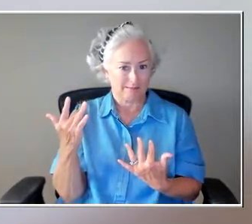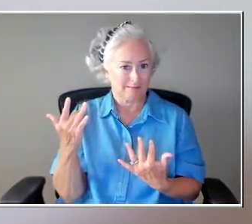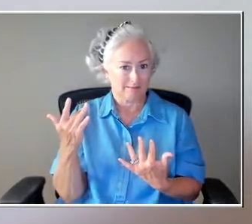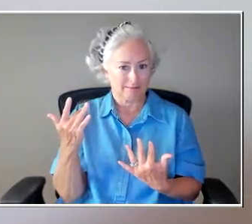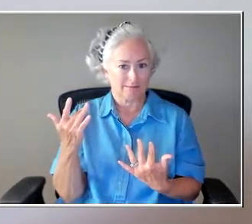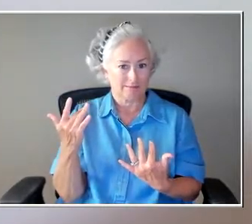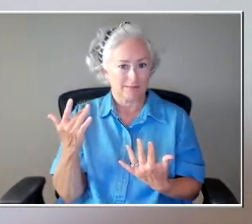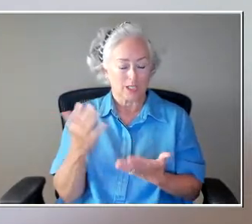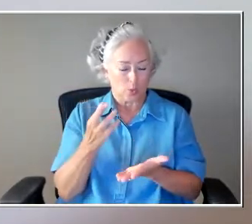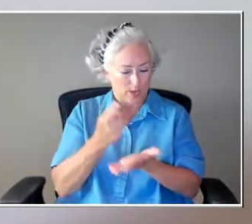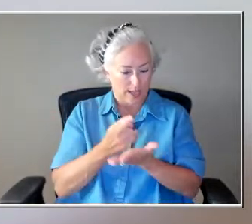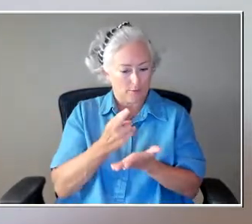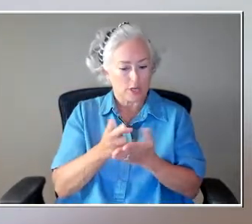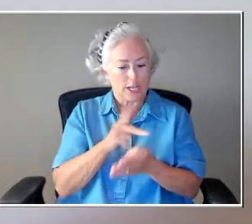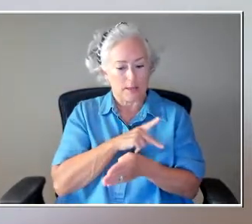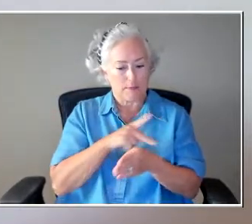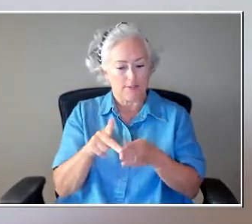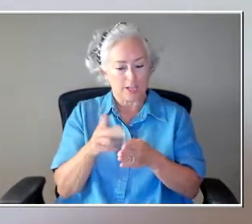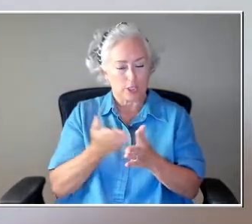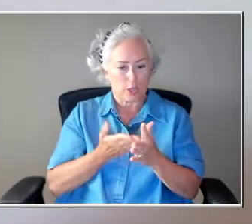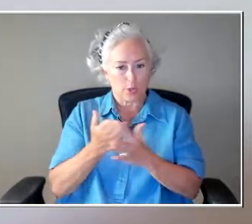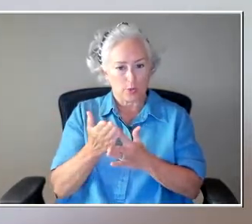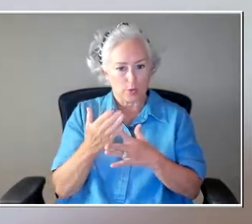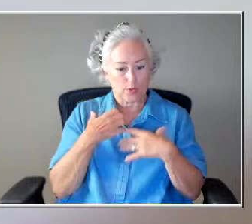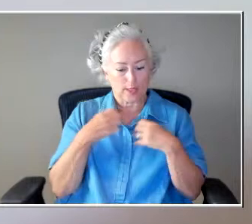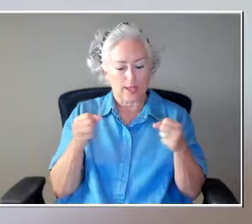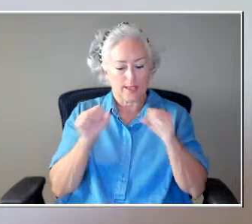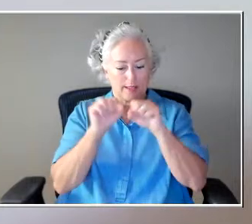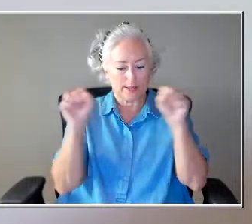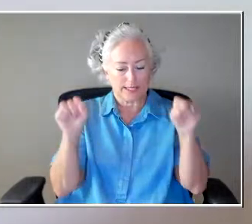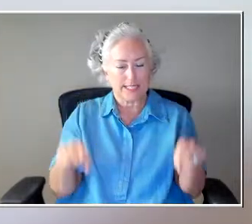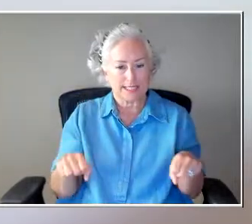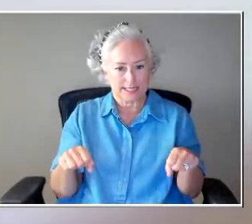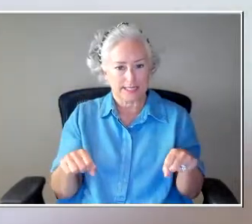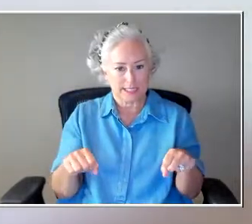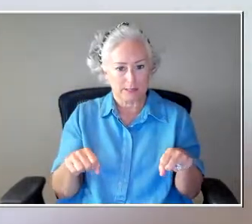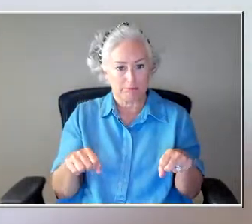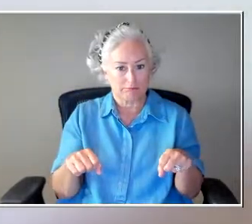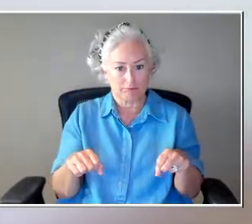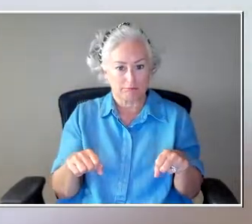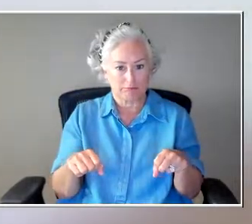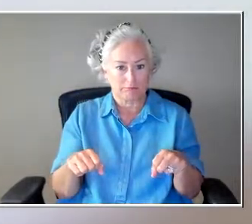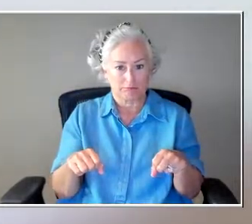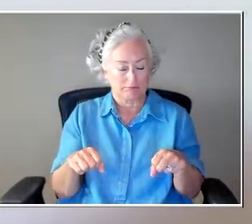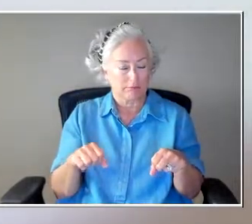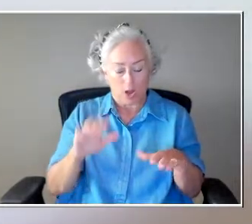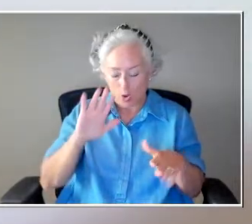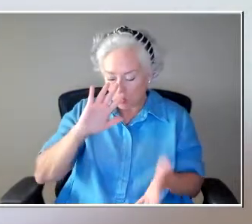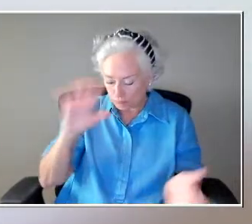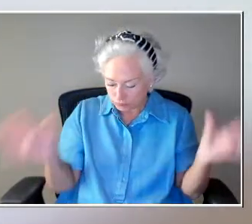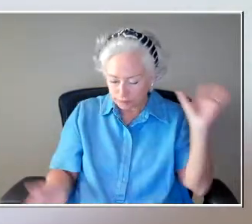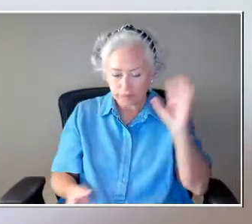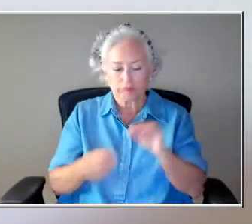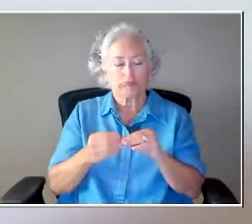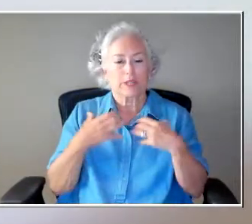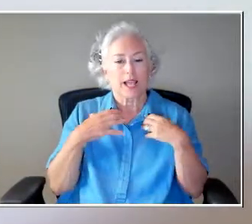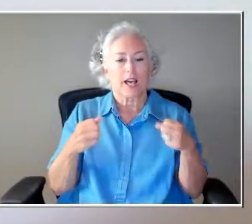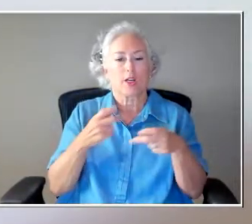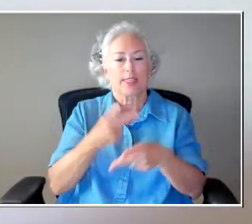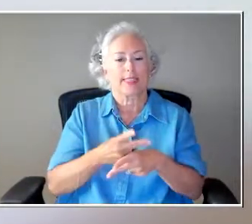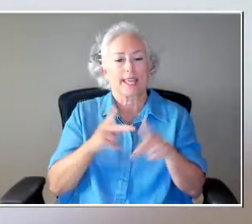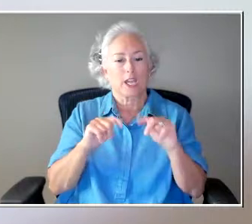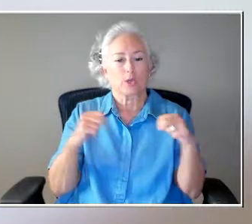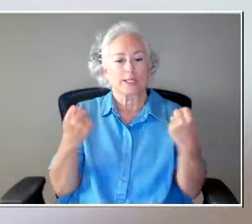there's rehab professionals throughout the health system. Every one of us, or even our entire healthcare team, like, we're here to help